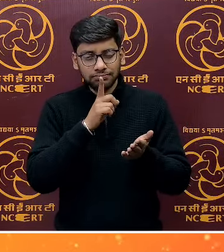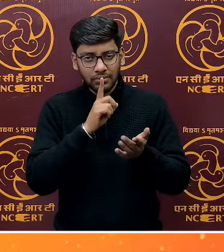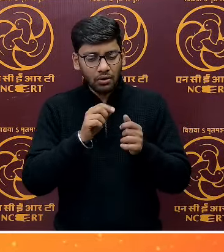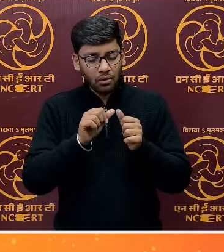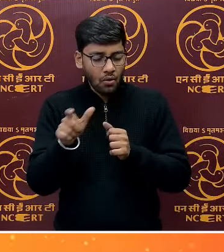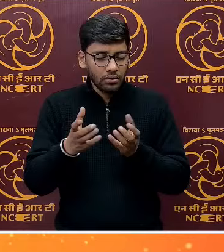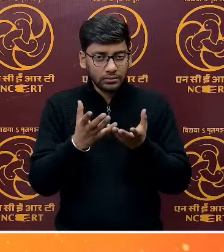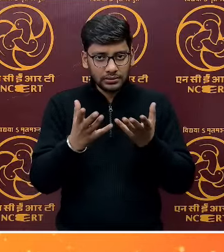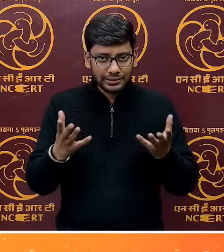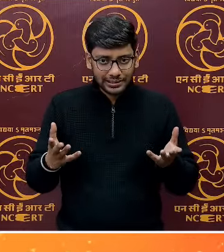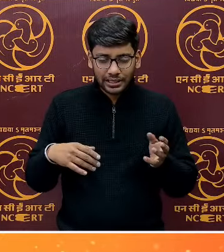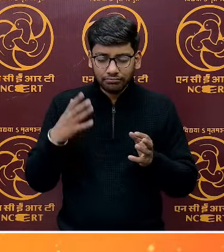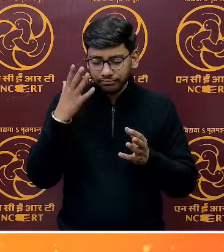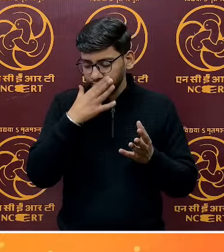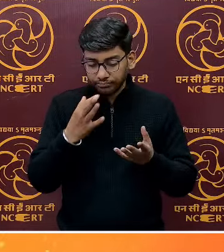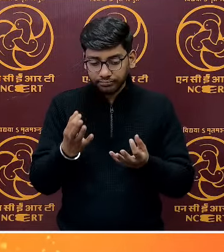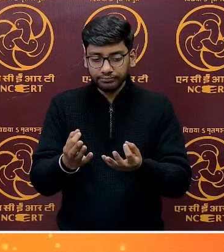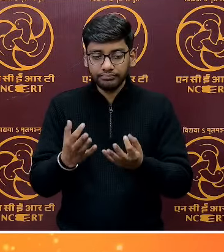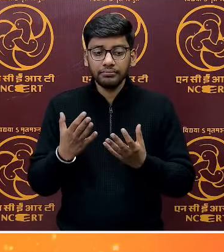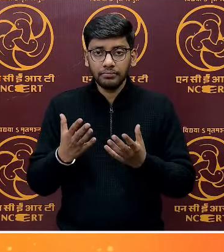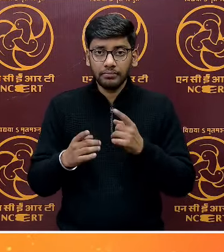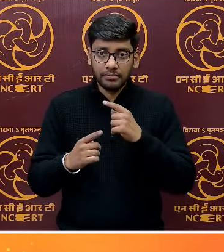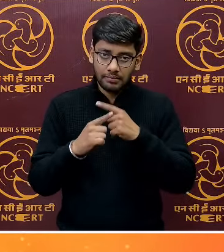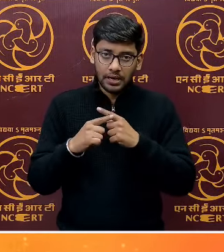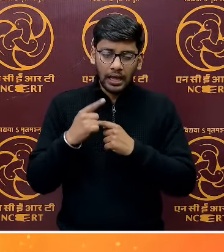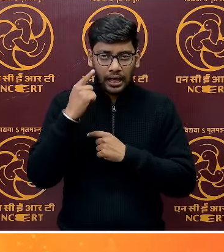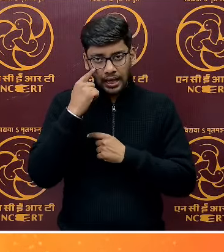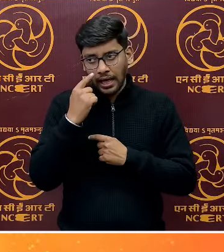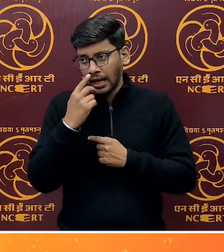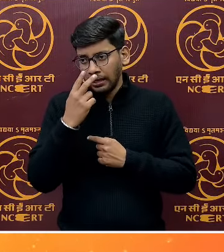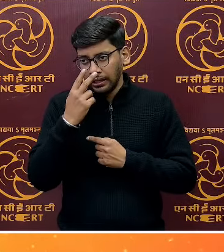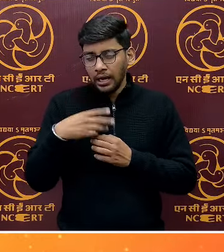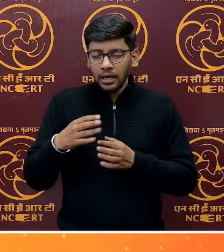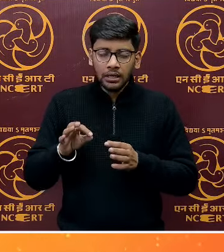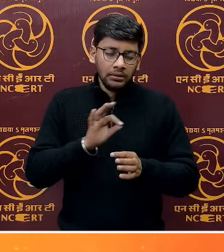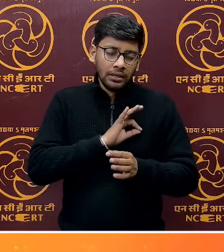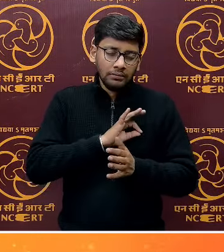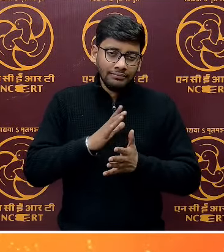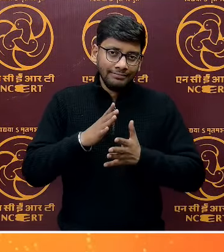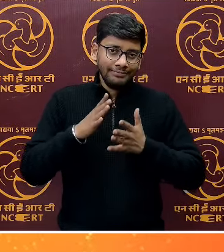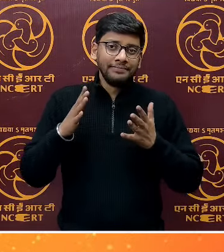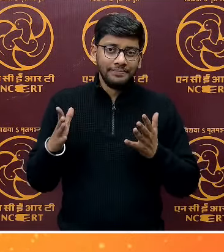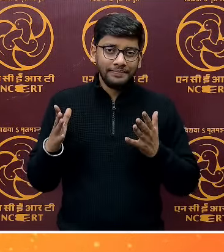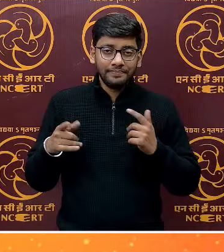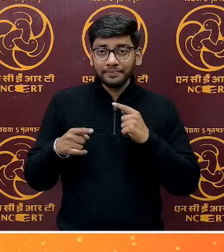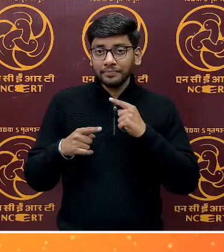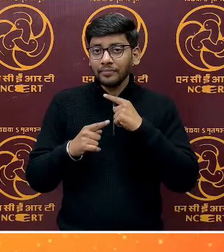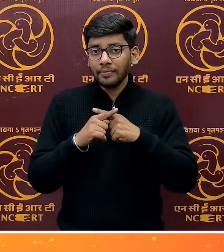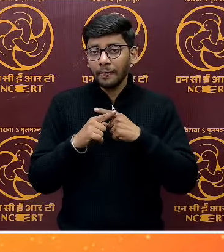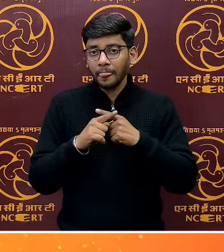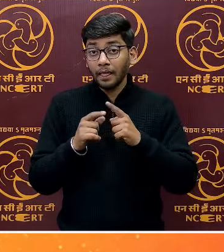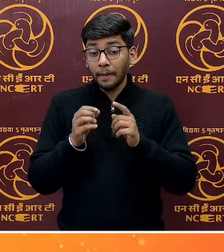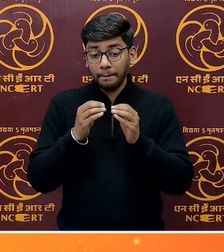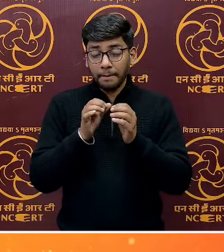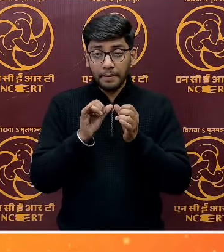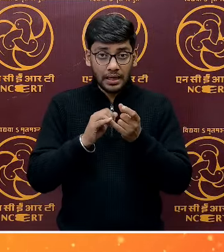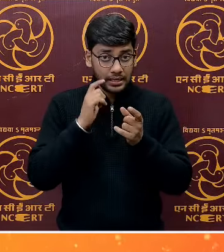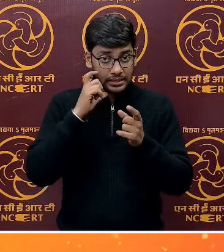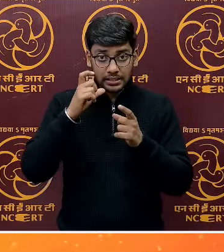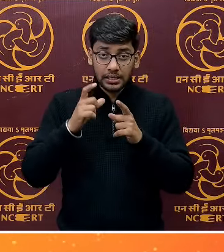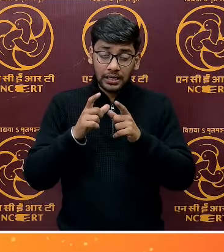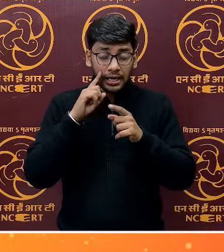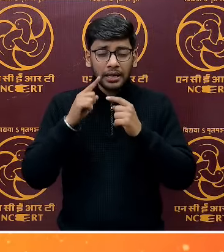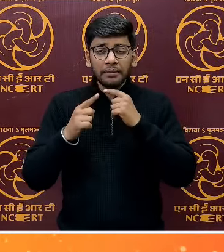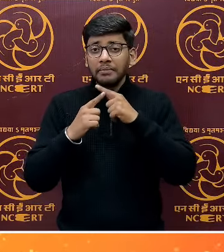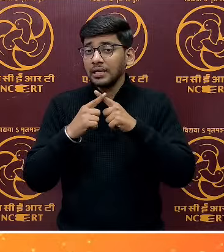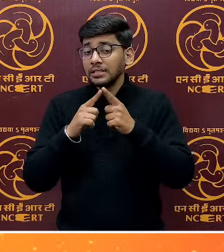is pleasing to the eye. So basically, eventually it is a poem that